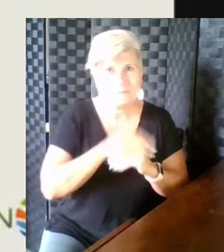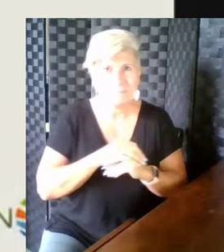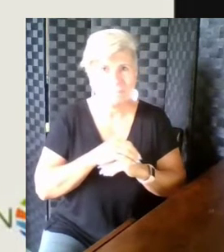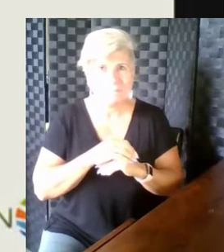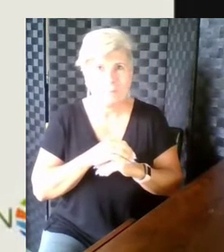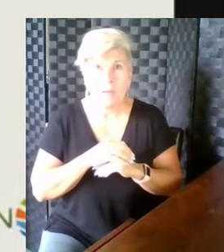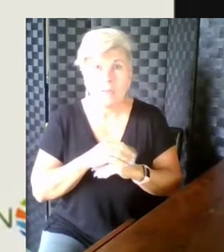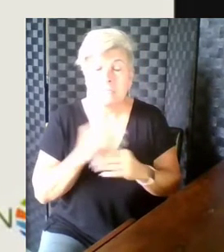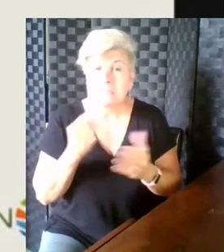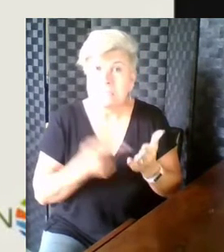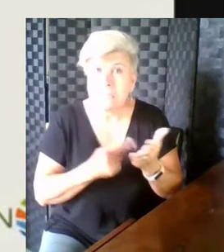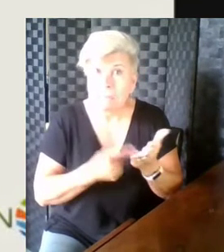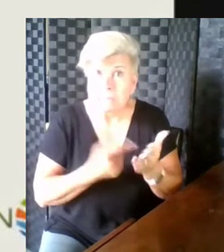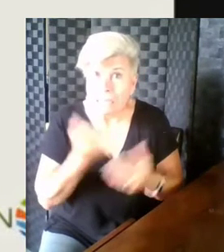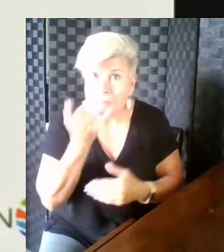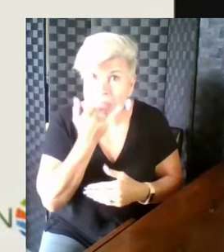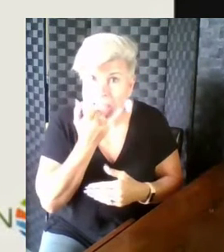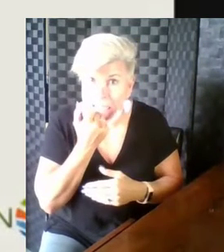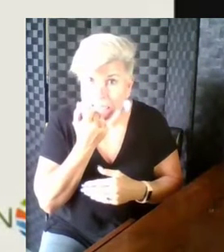A common mistake